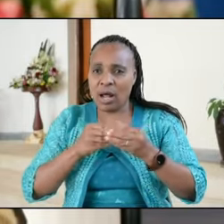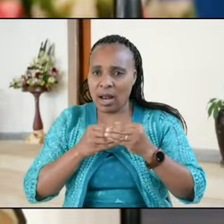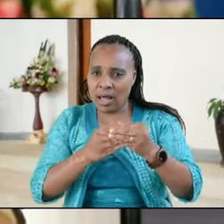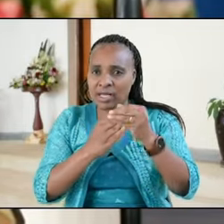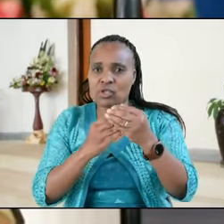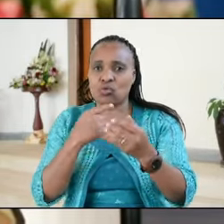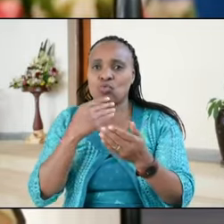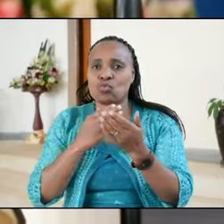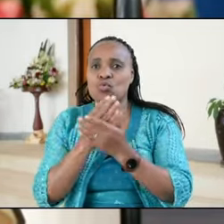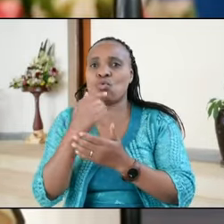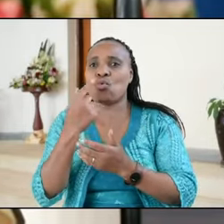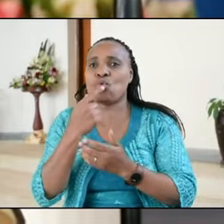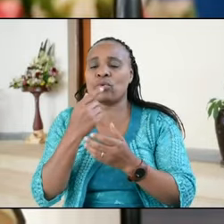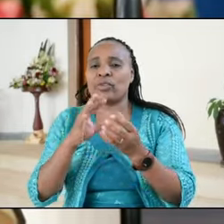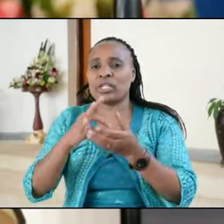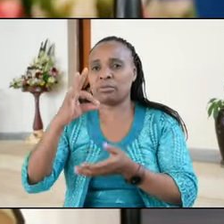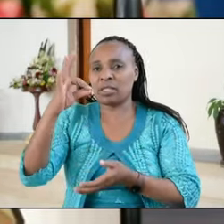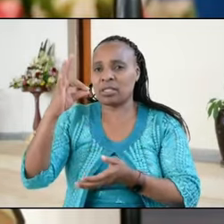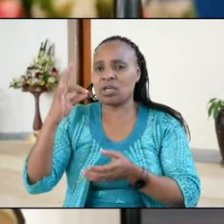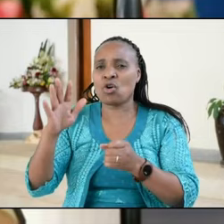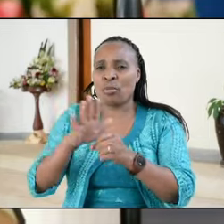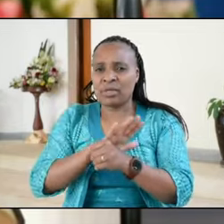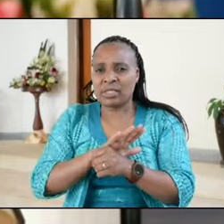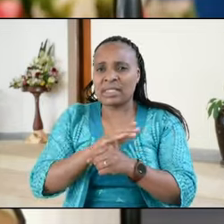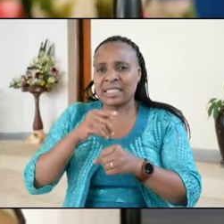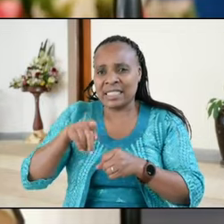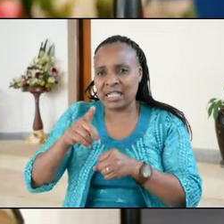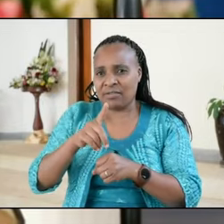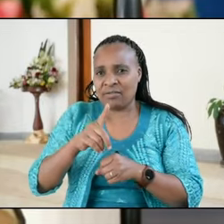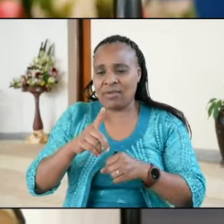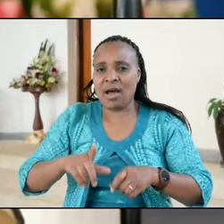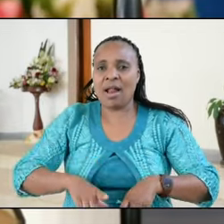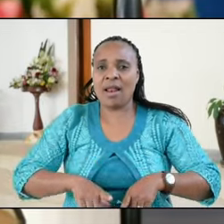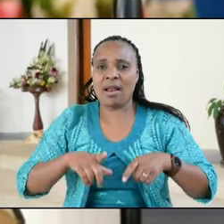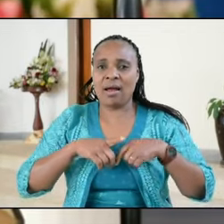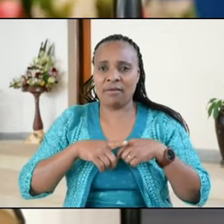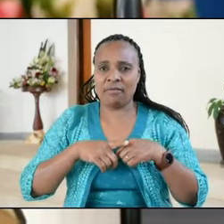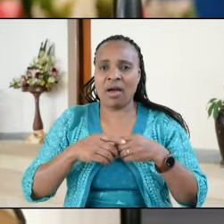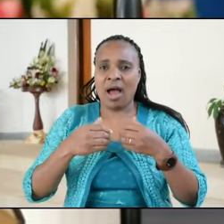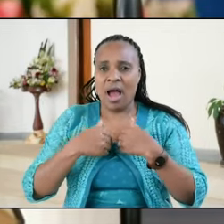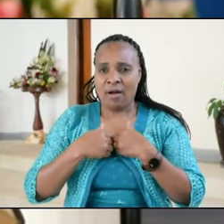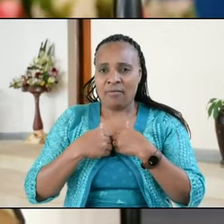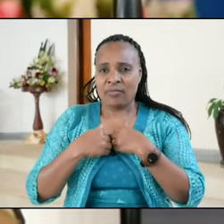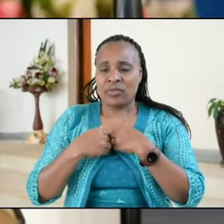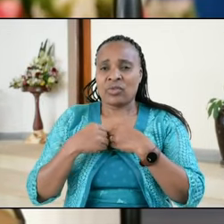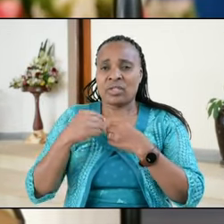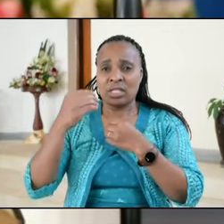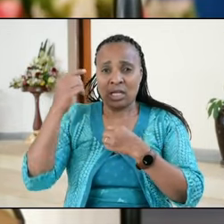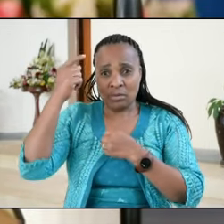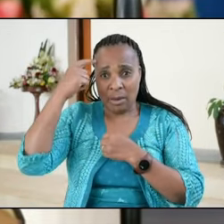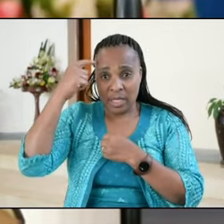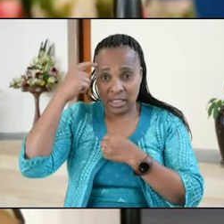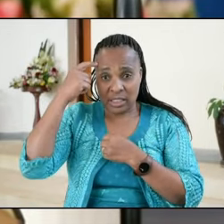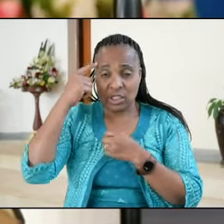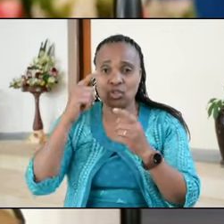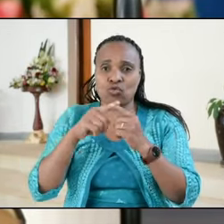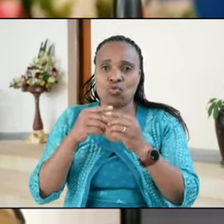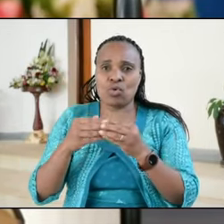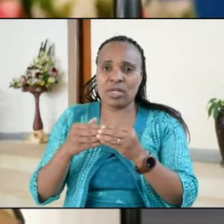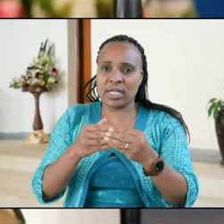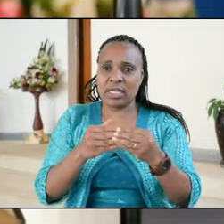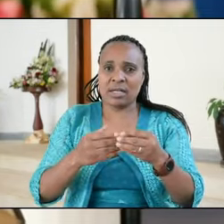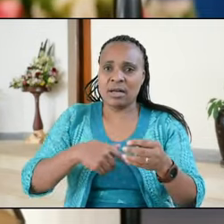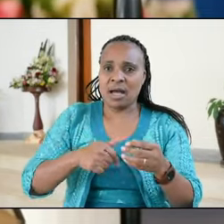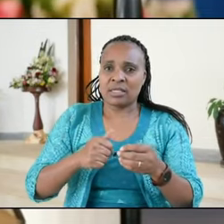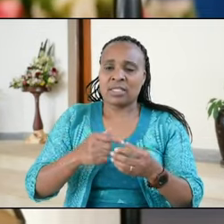is complete in itself, it is alive, and it has the ability to guide us